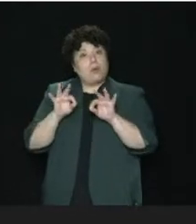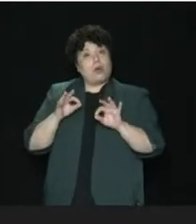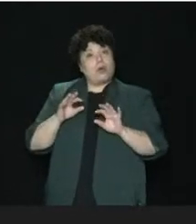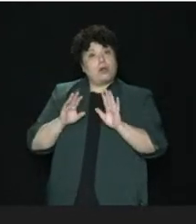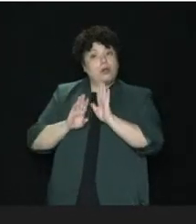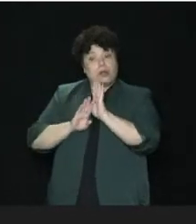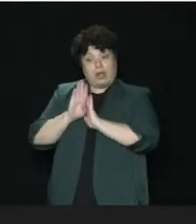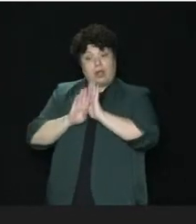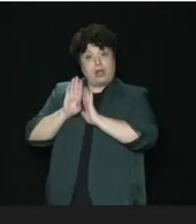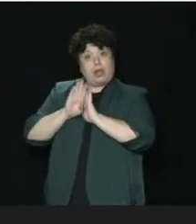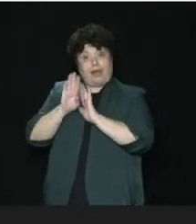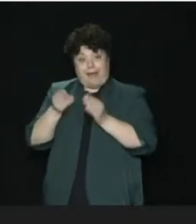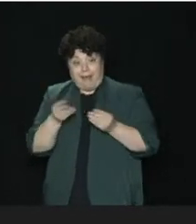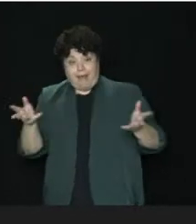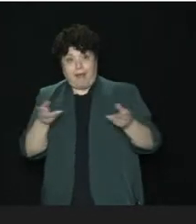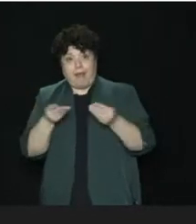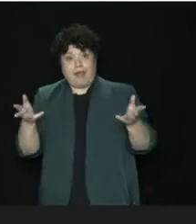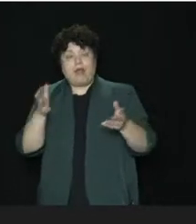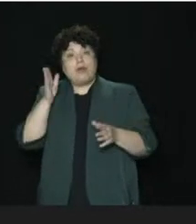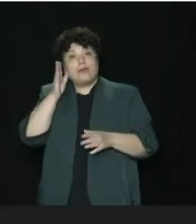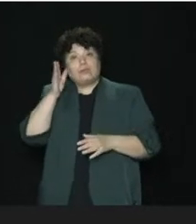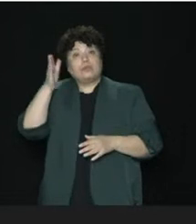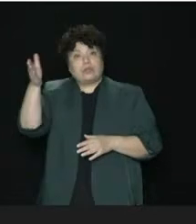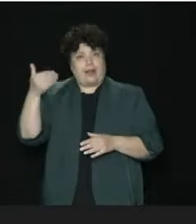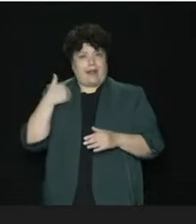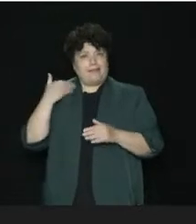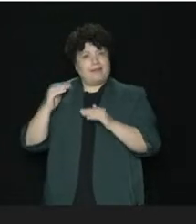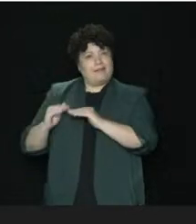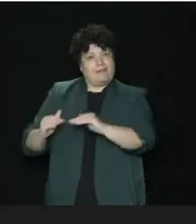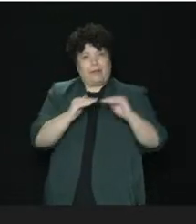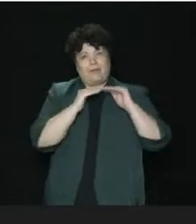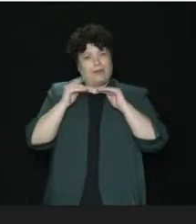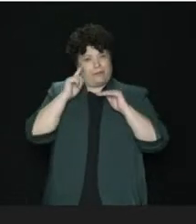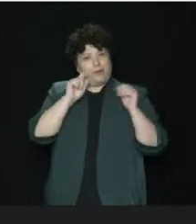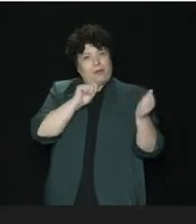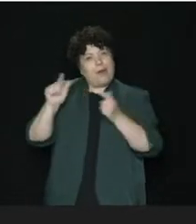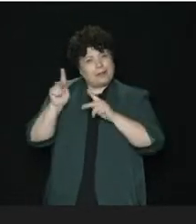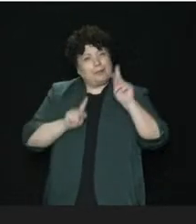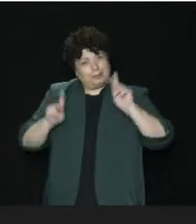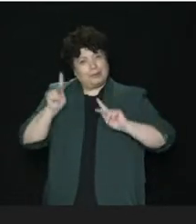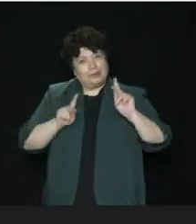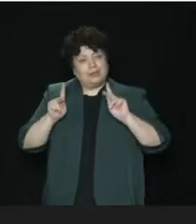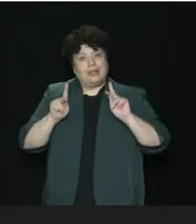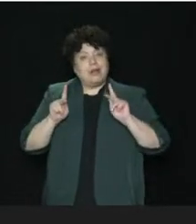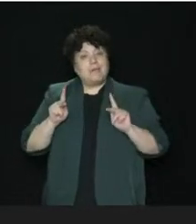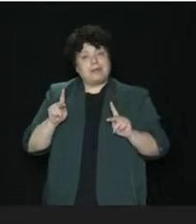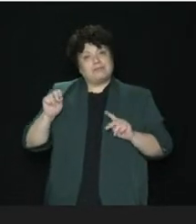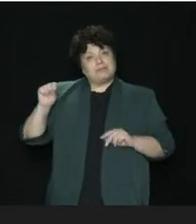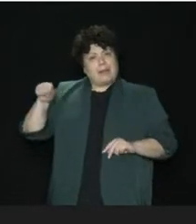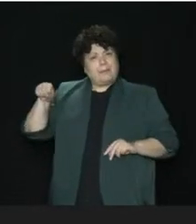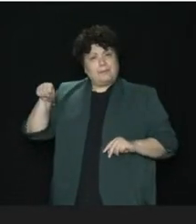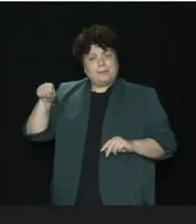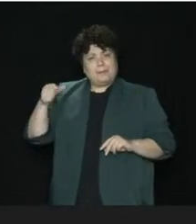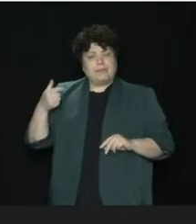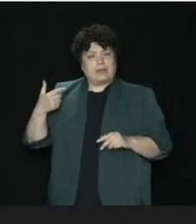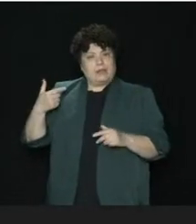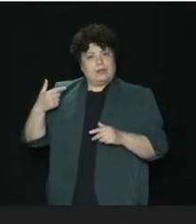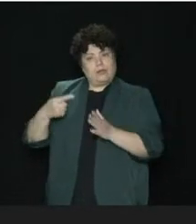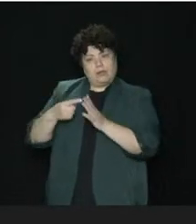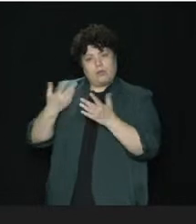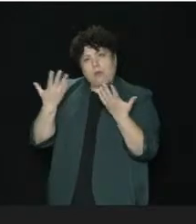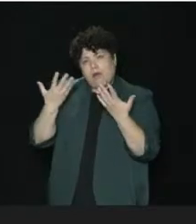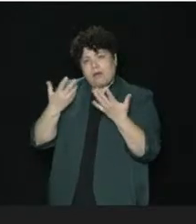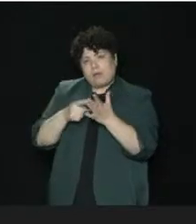any steps we take moving forward are fair for everyone. But yes, as I said, we are looking at requirements